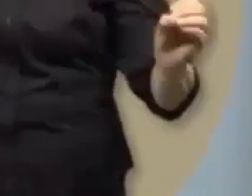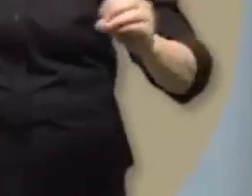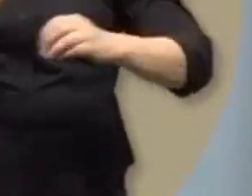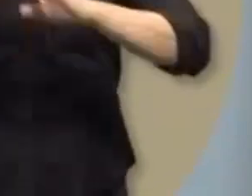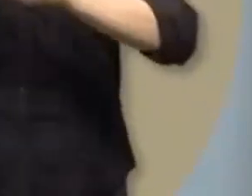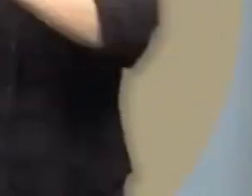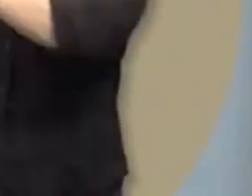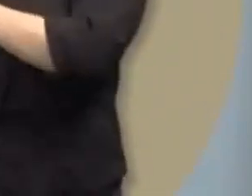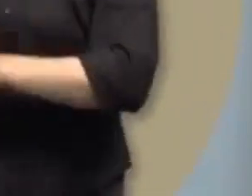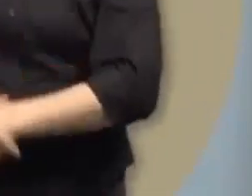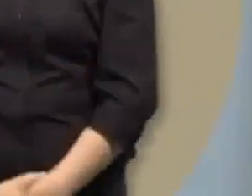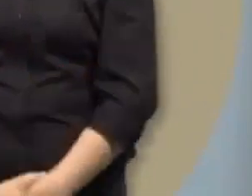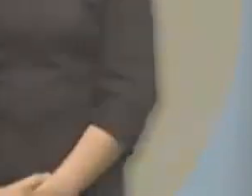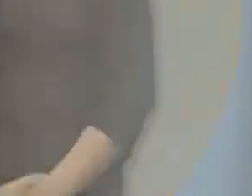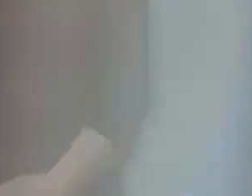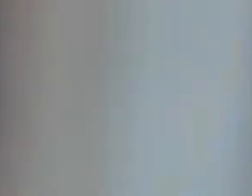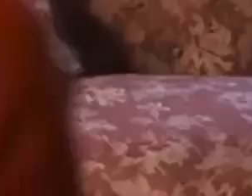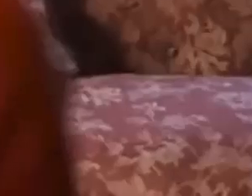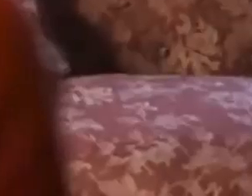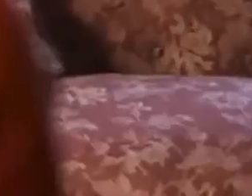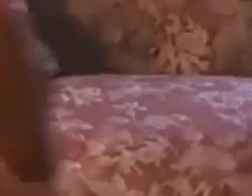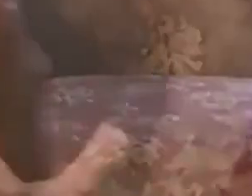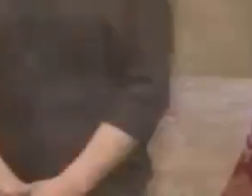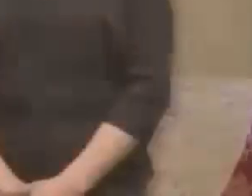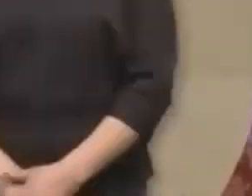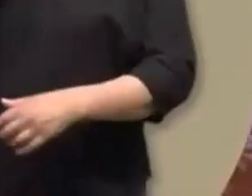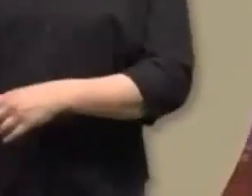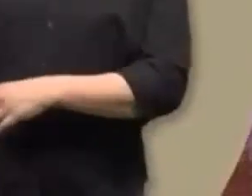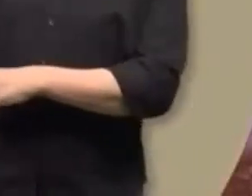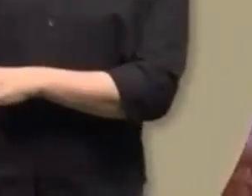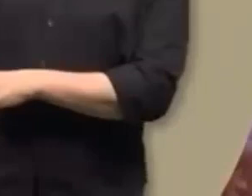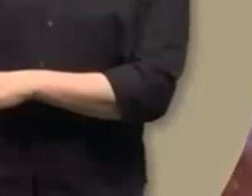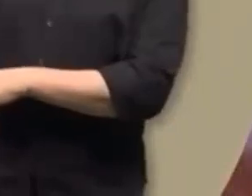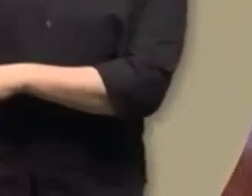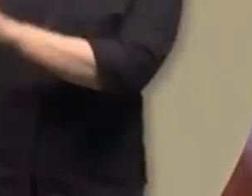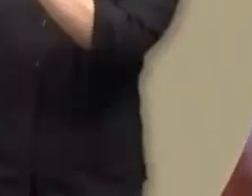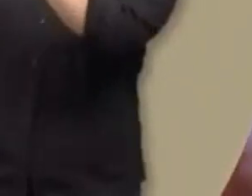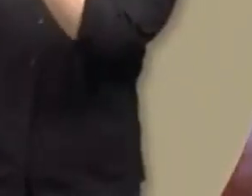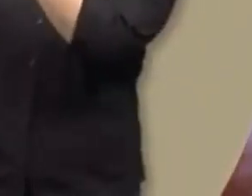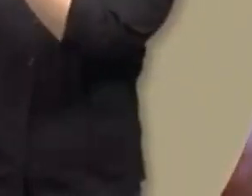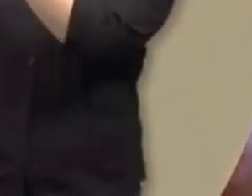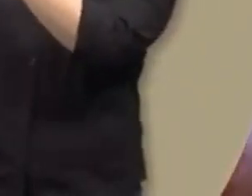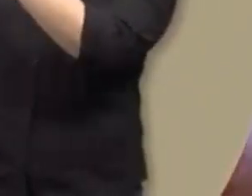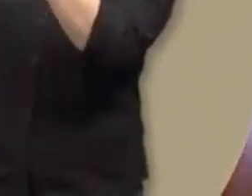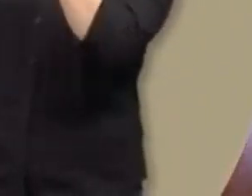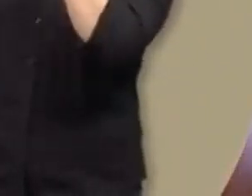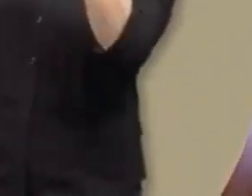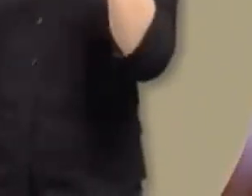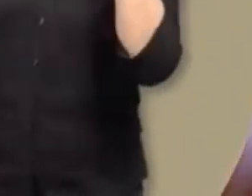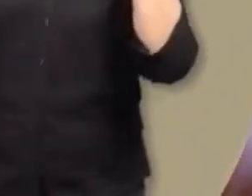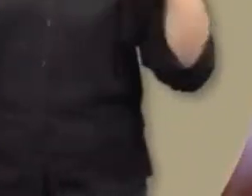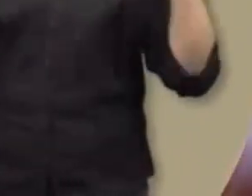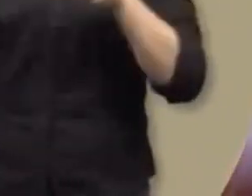instead of being limited in so many ways. I think that this union has